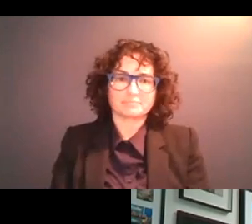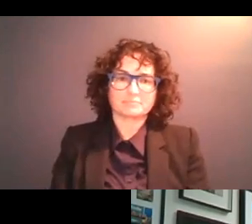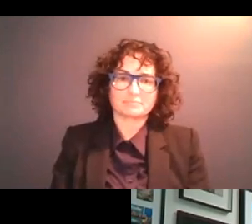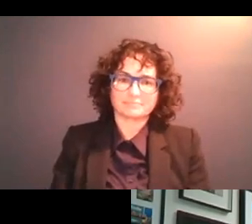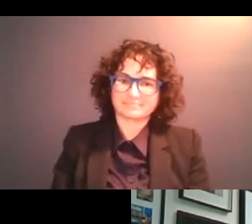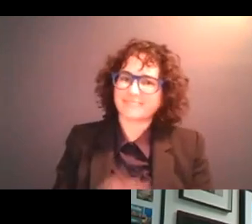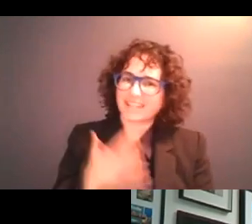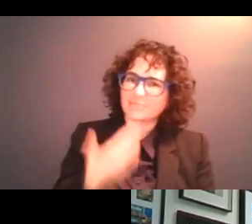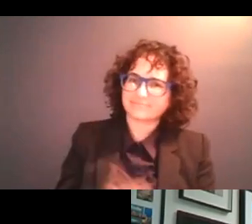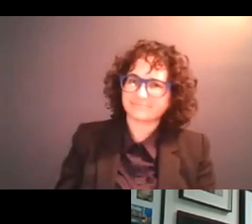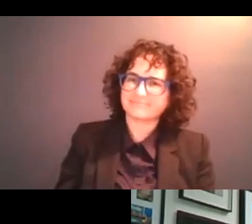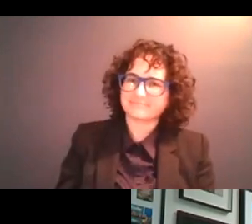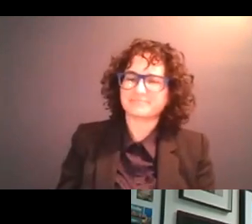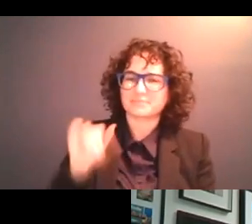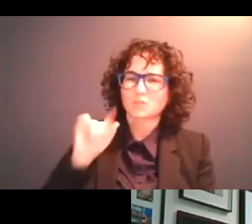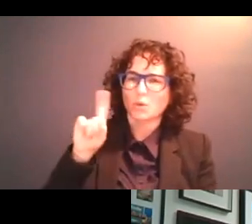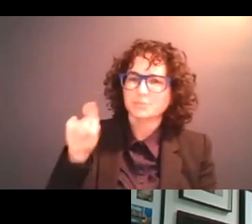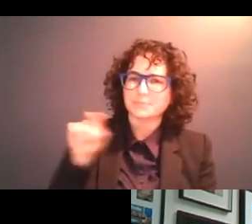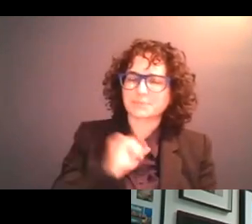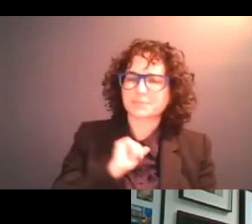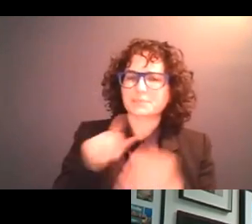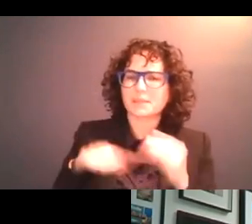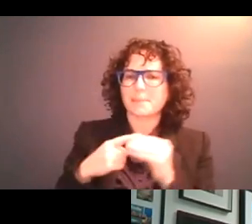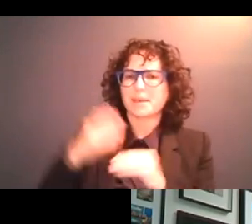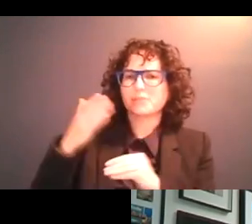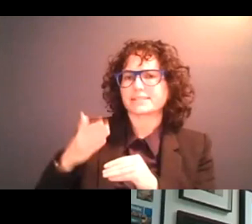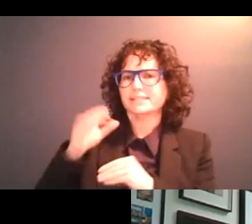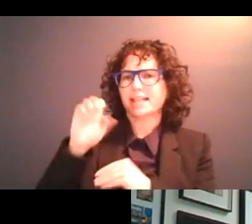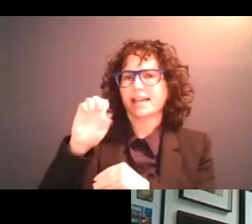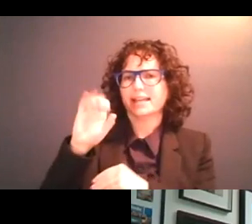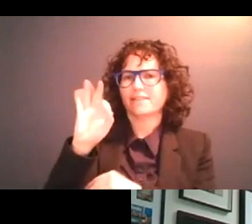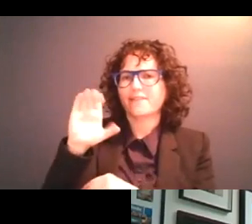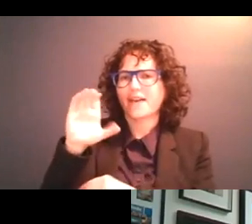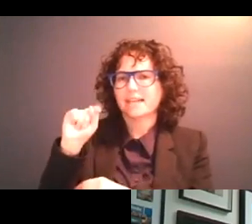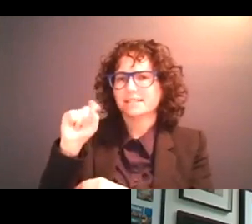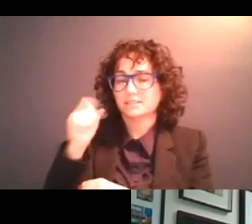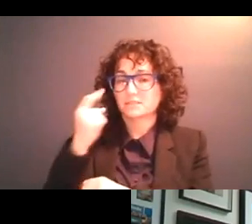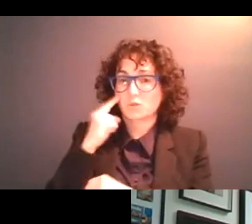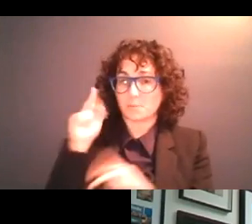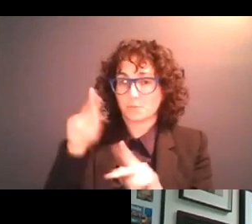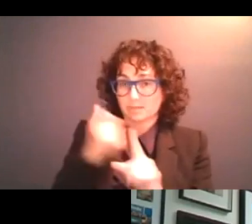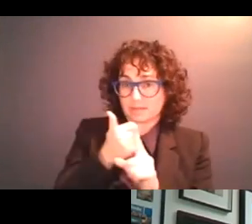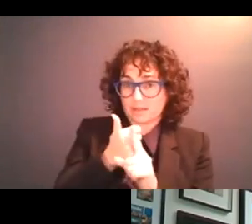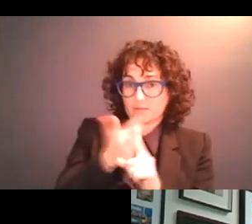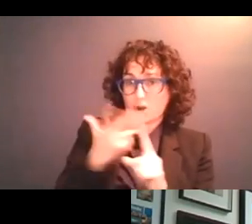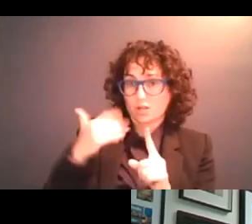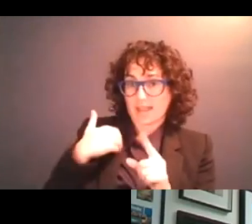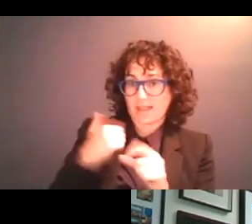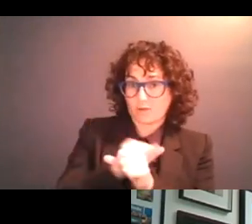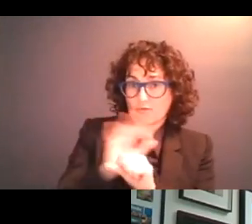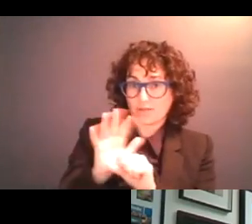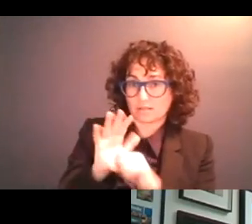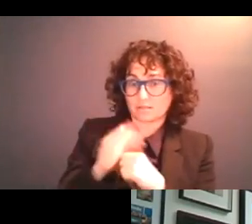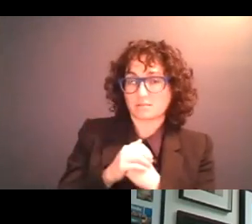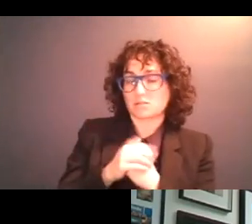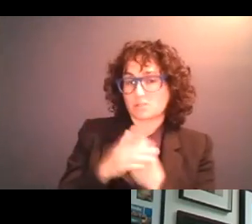Thank you. Another question is in regards to side effects for someone who might have already had a case of COVID-19. So